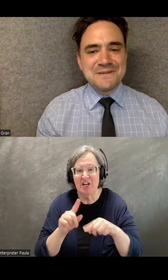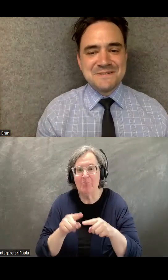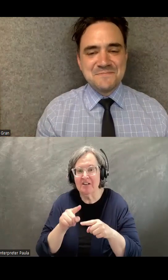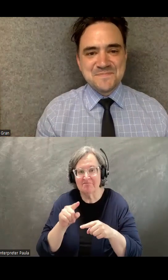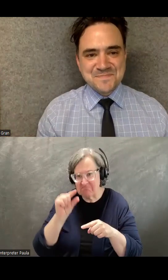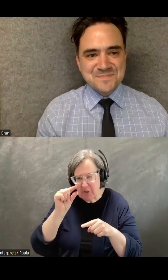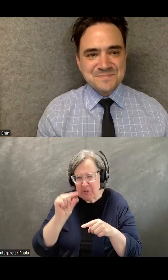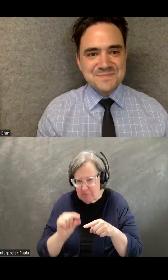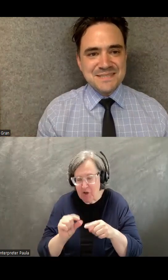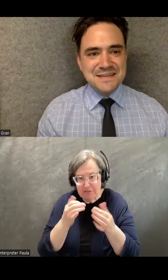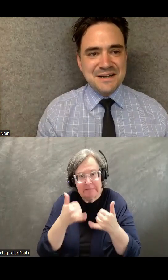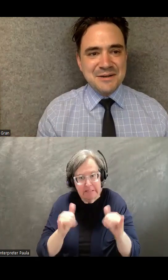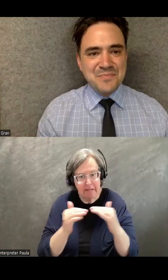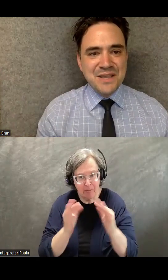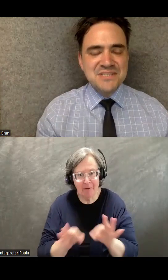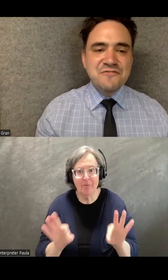slide, please.